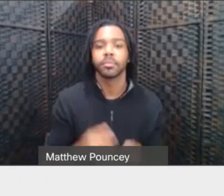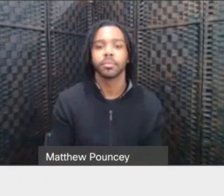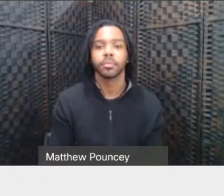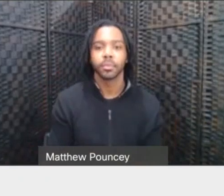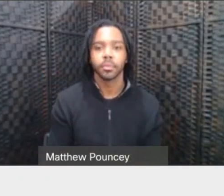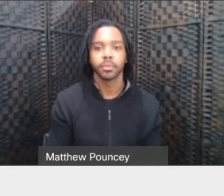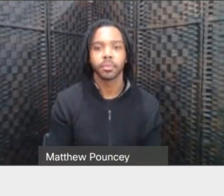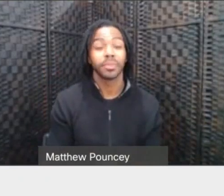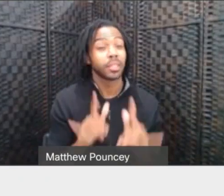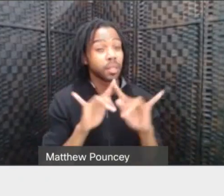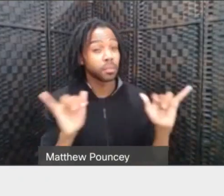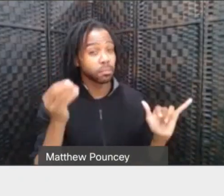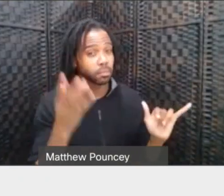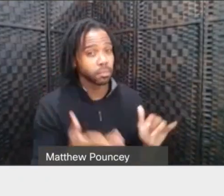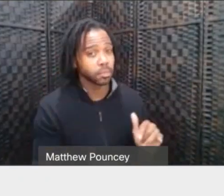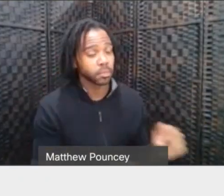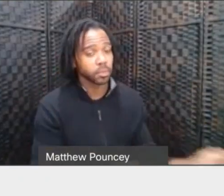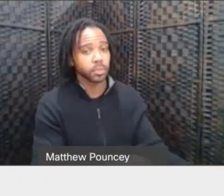same time,